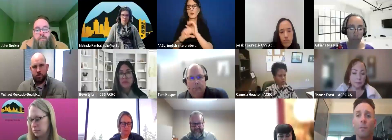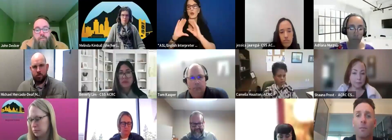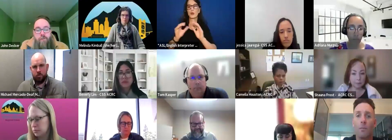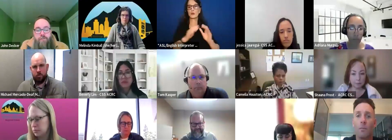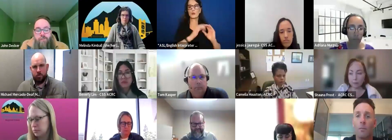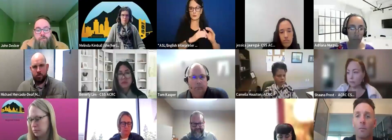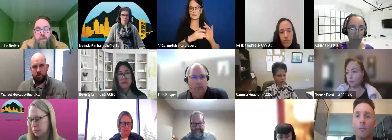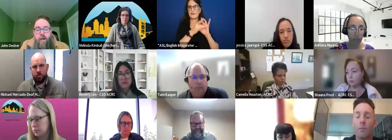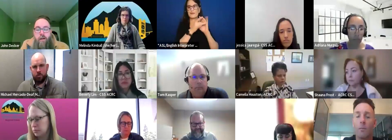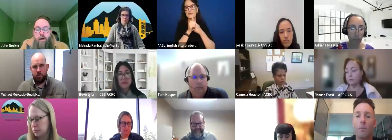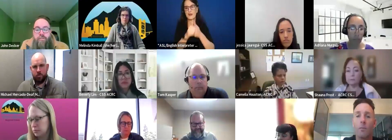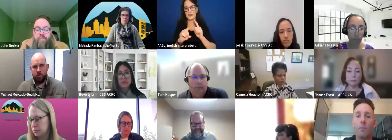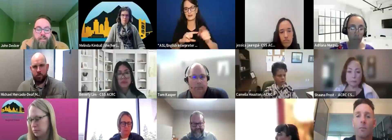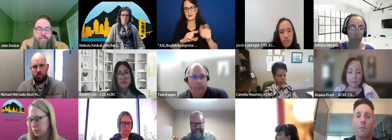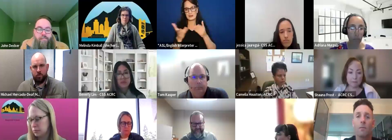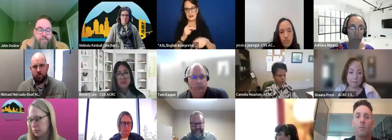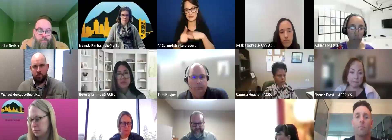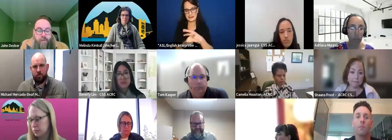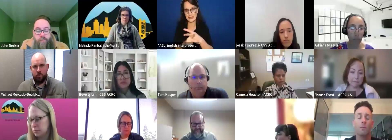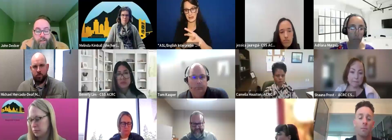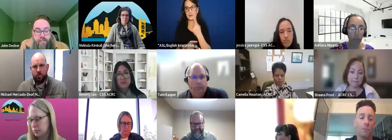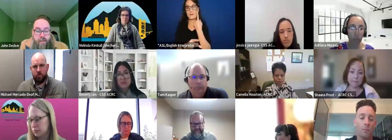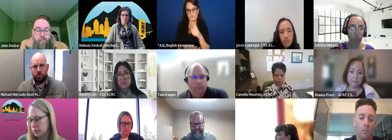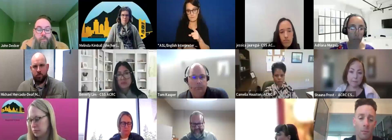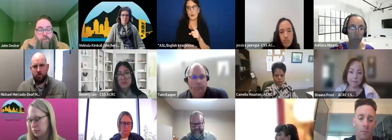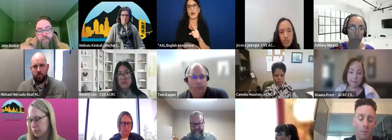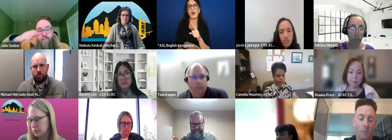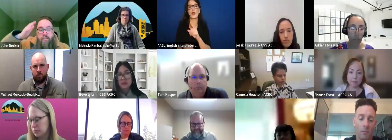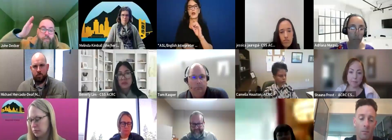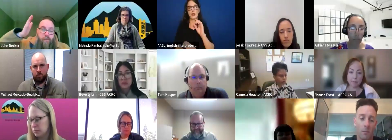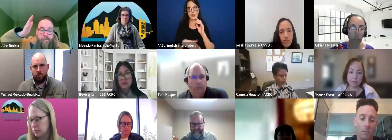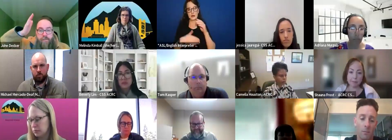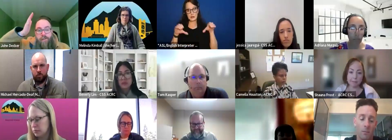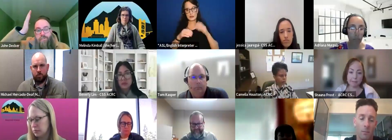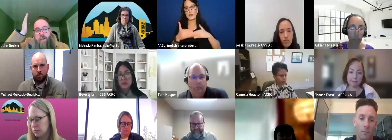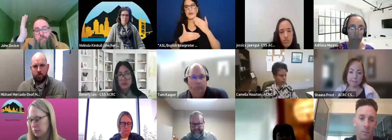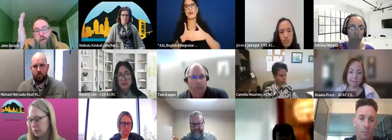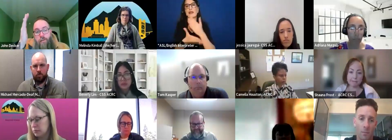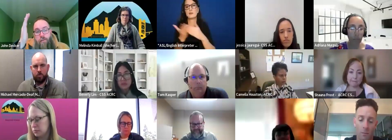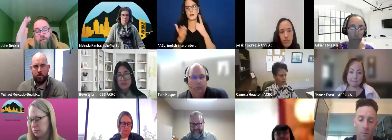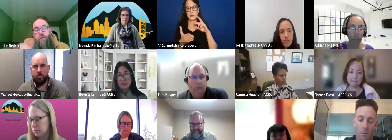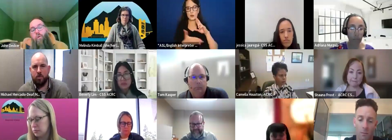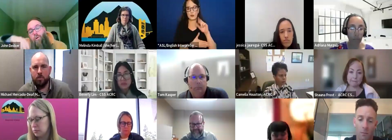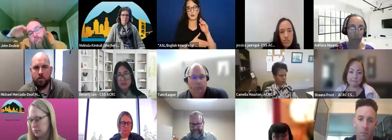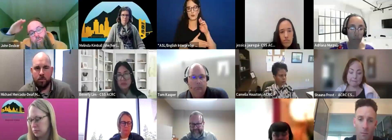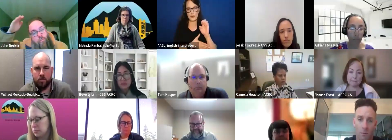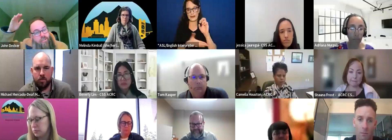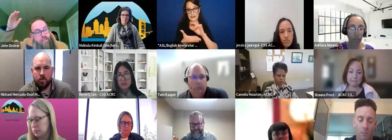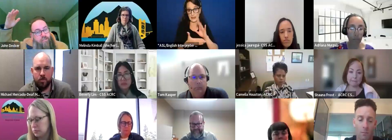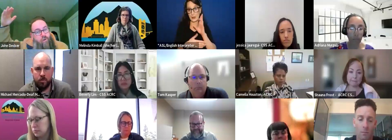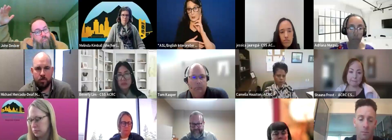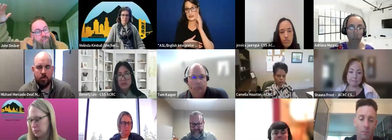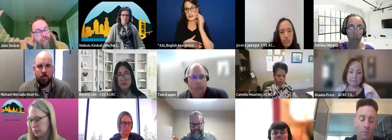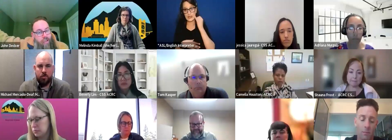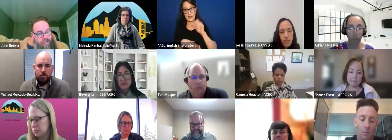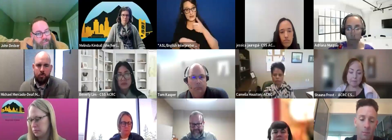service types in order to accomplish the next steps of implementing the rate study, whether the rate study is going to be implemented on July 1, or whether the rate